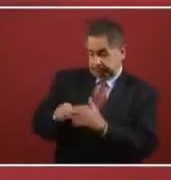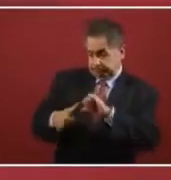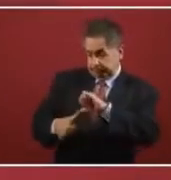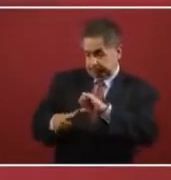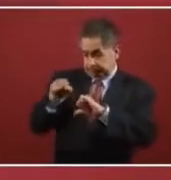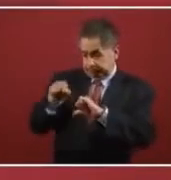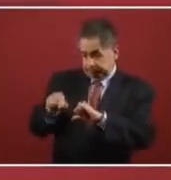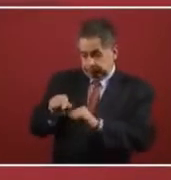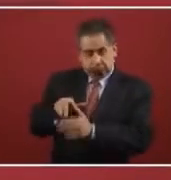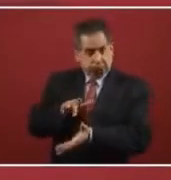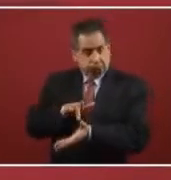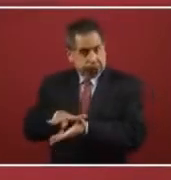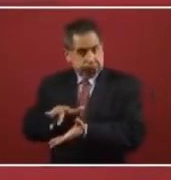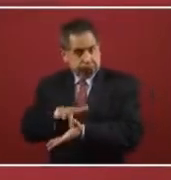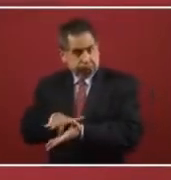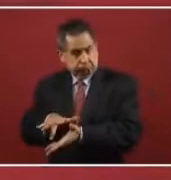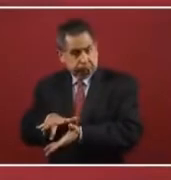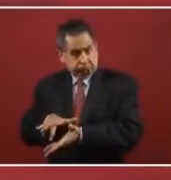the